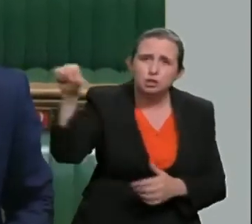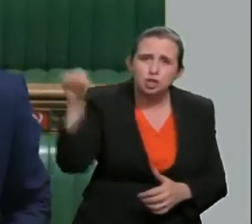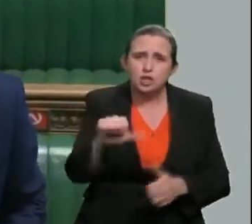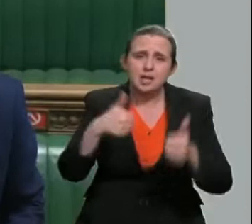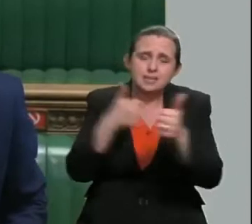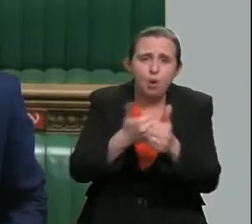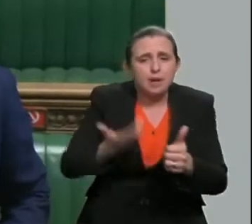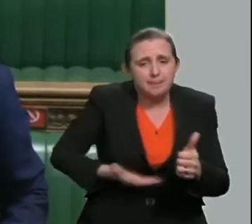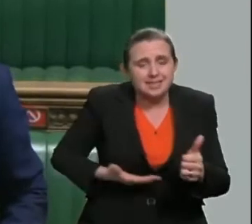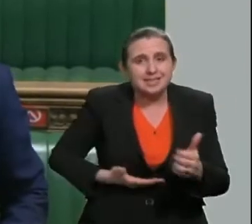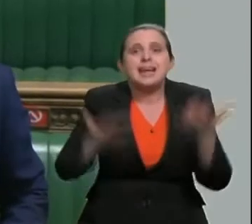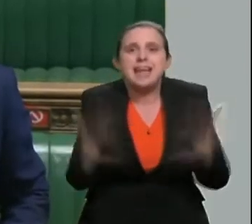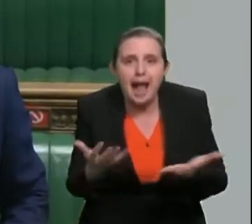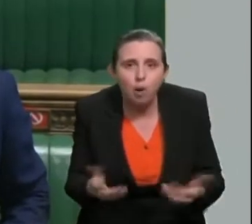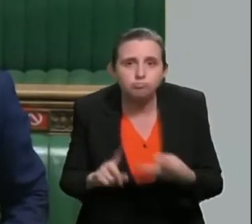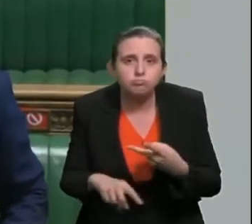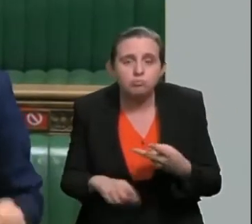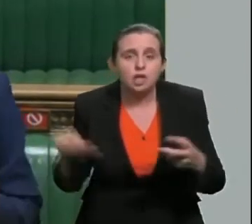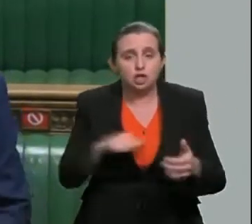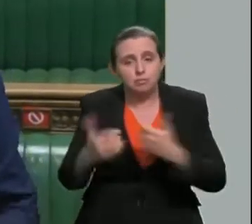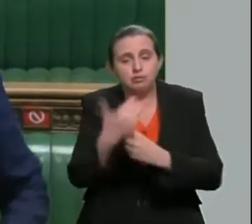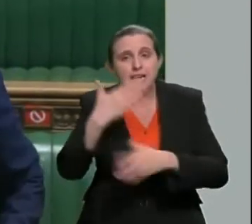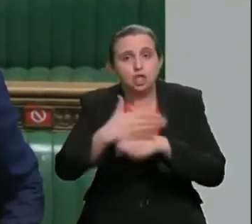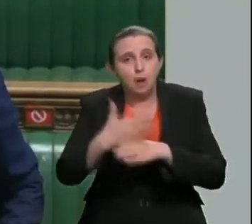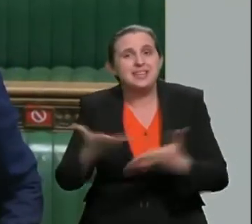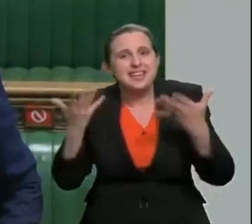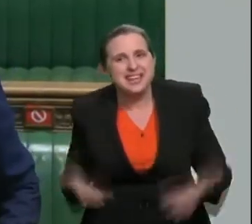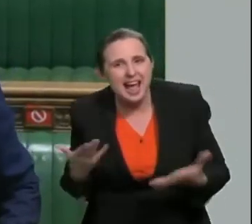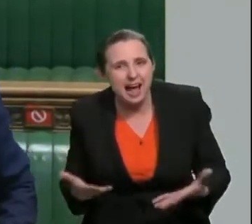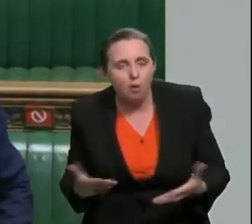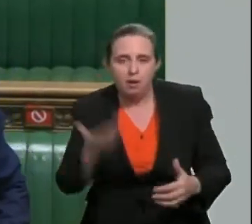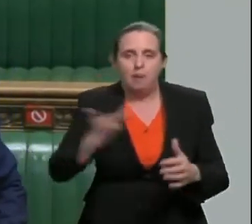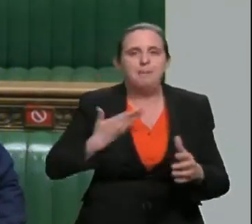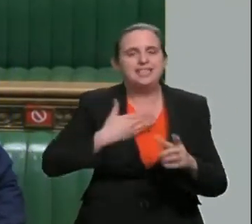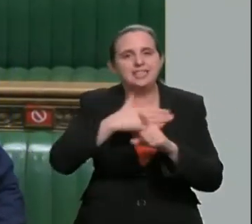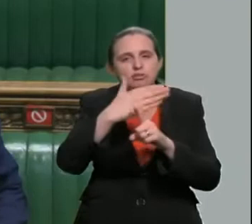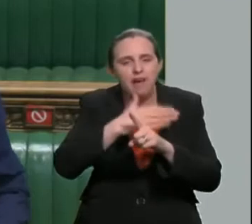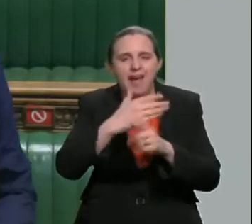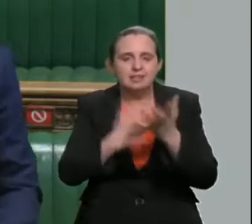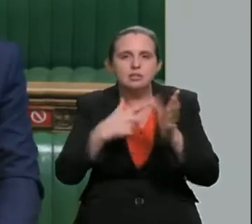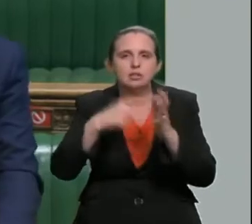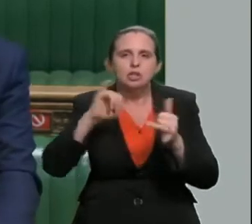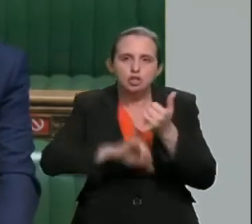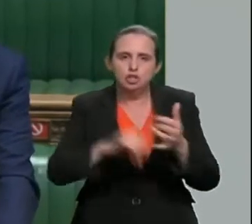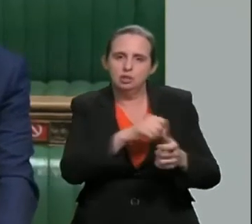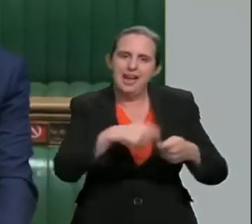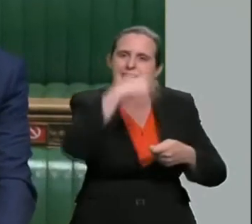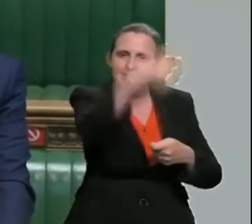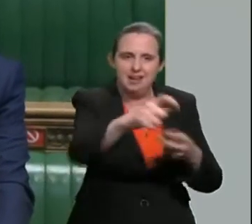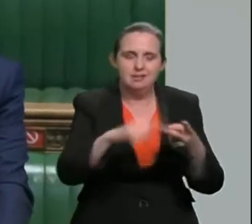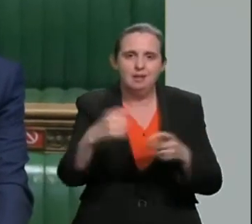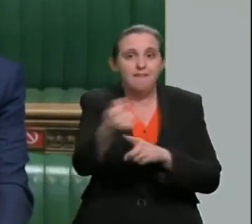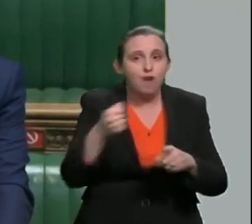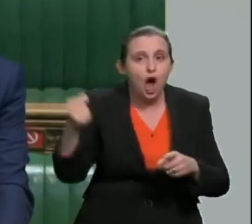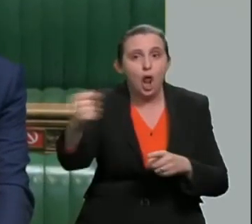protect jobs now by extending furlough, business rate relief and VAT cuts for hospitality. And second,